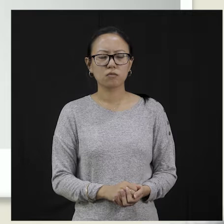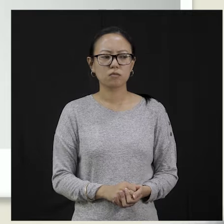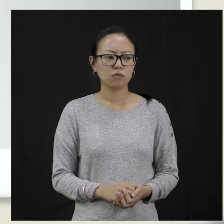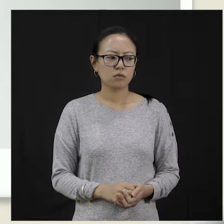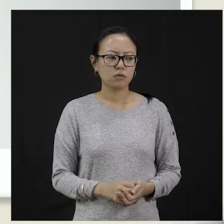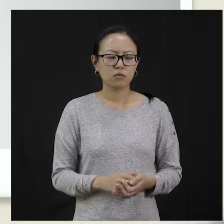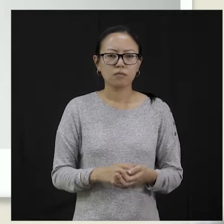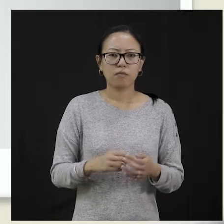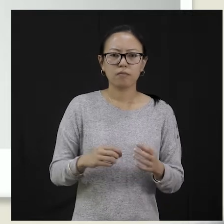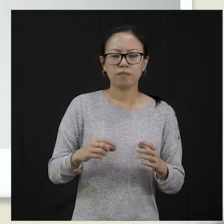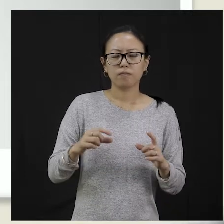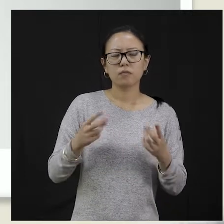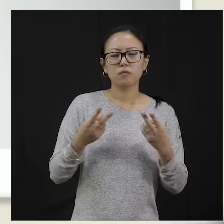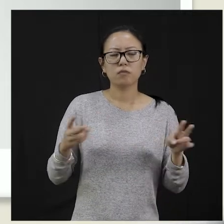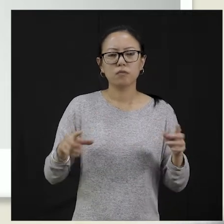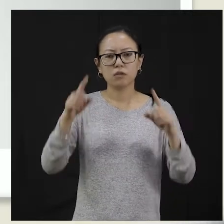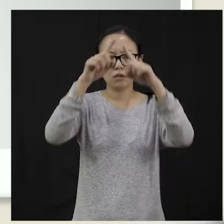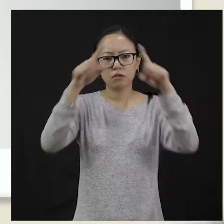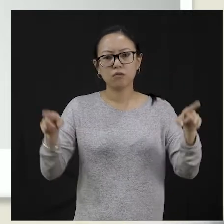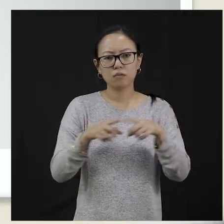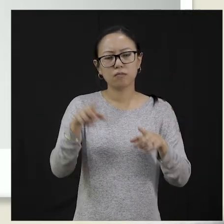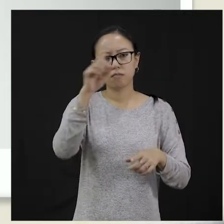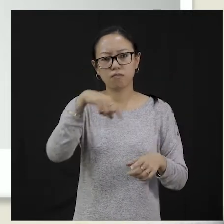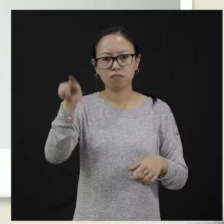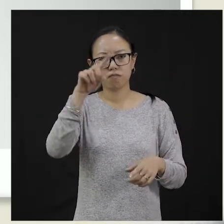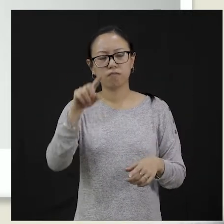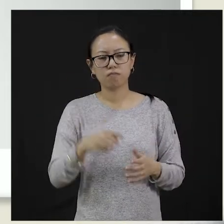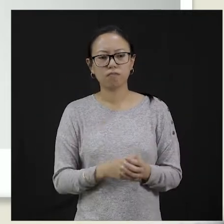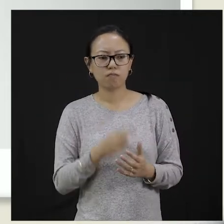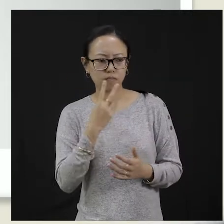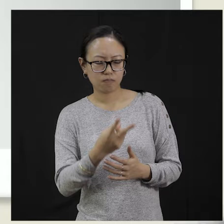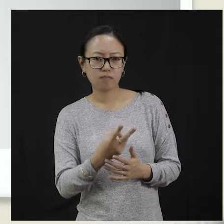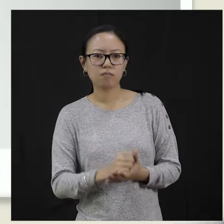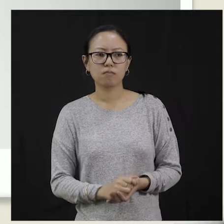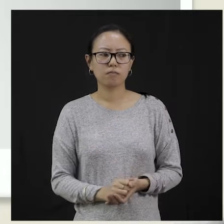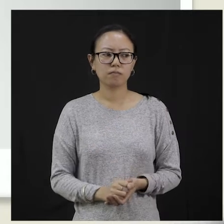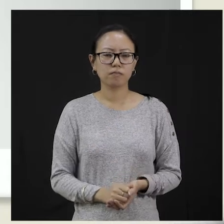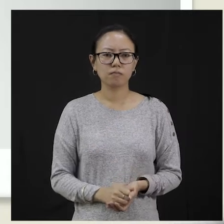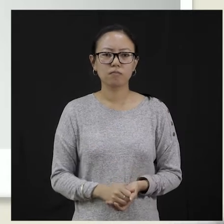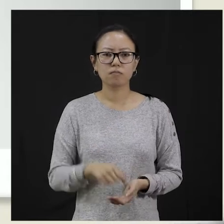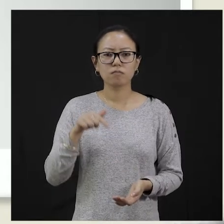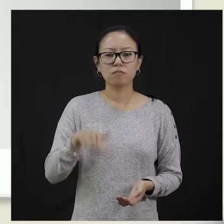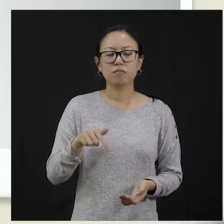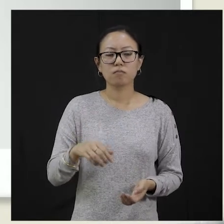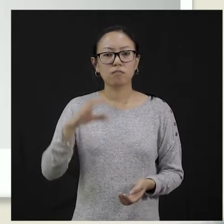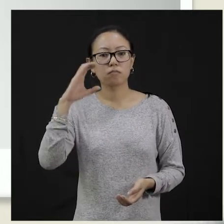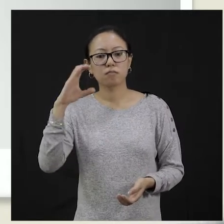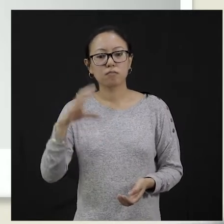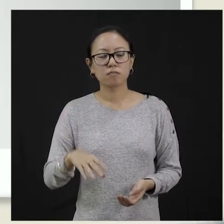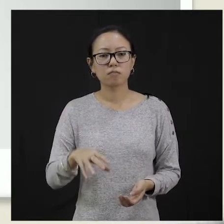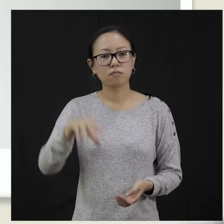chapter, we are going to learn how to recognize a spatial